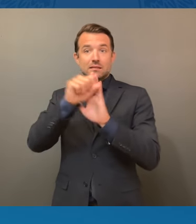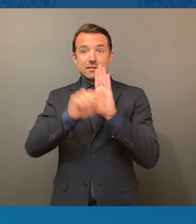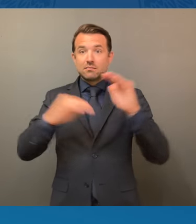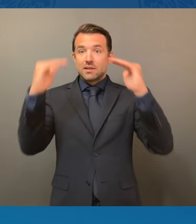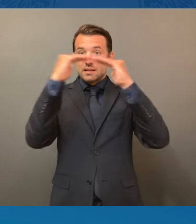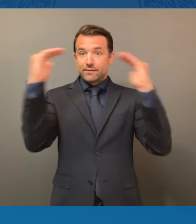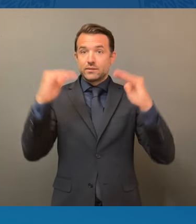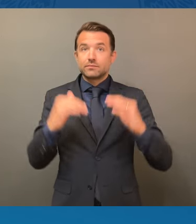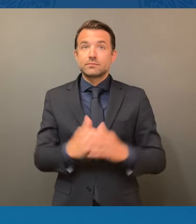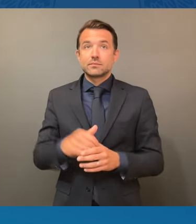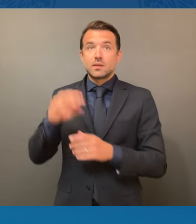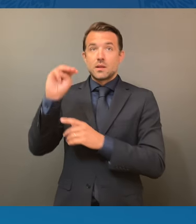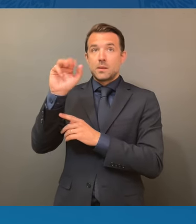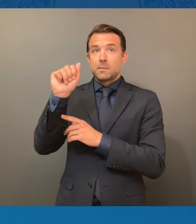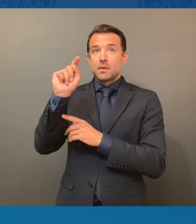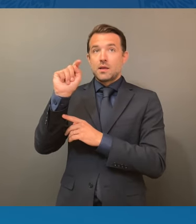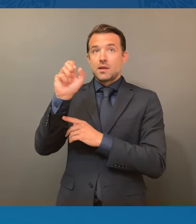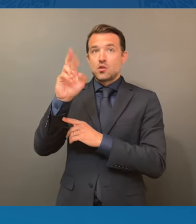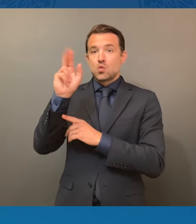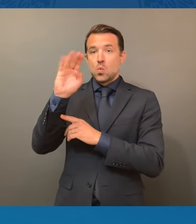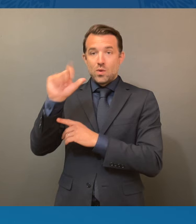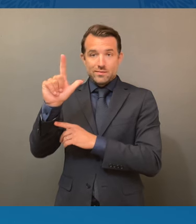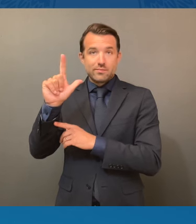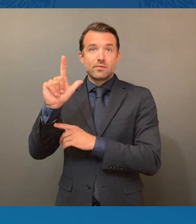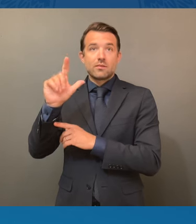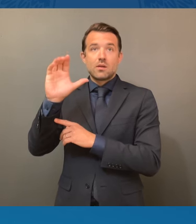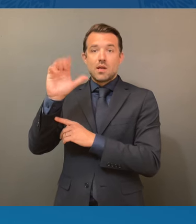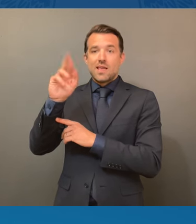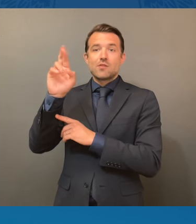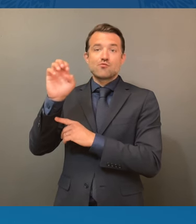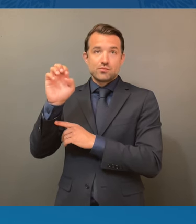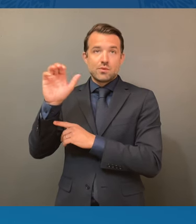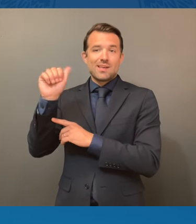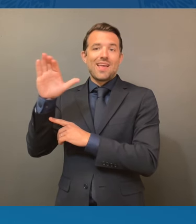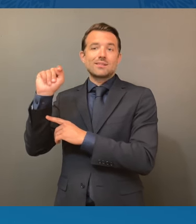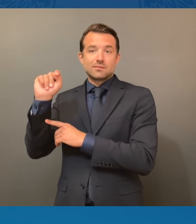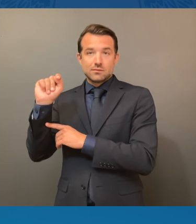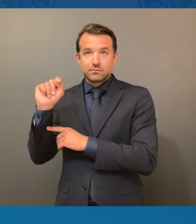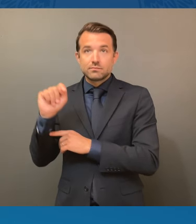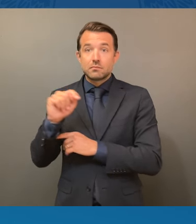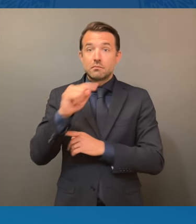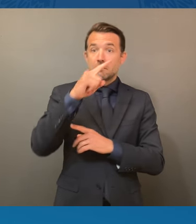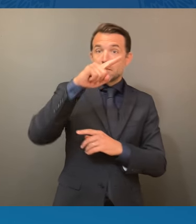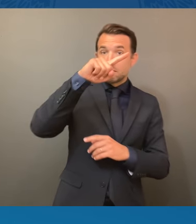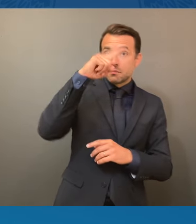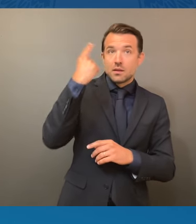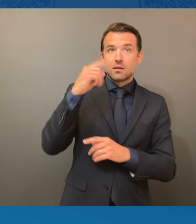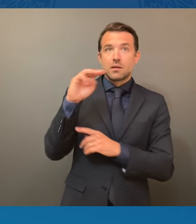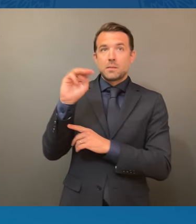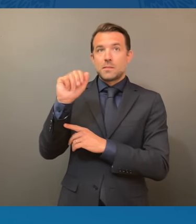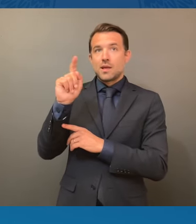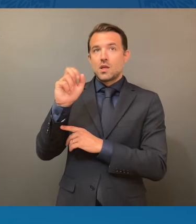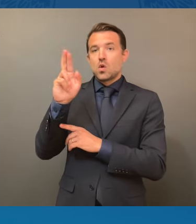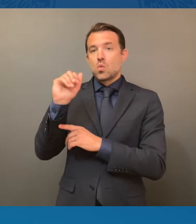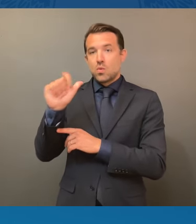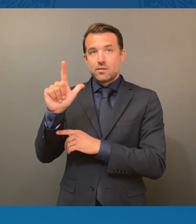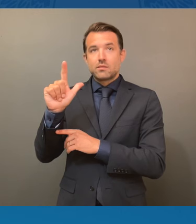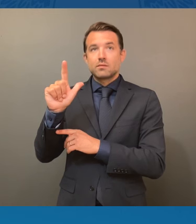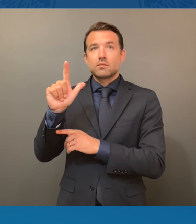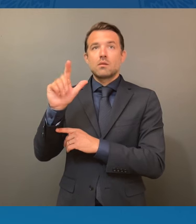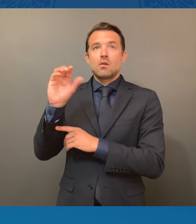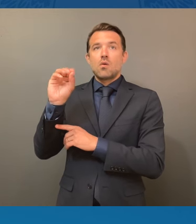the Black Maternal Health Momnibus Act are the type of impactful legislation that we get when we have